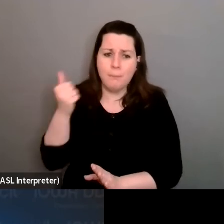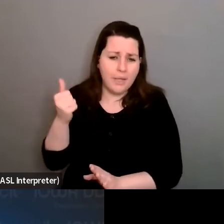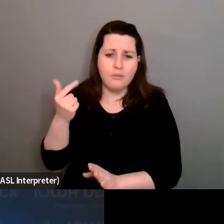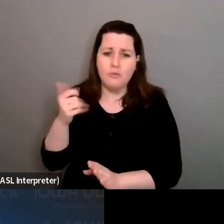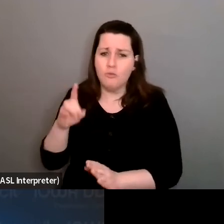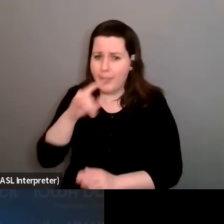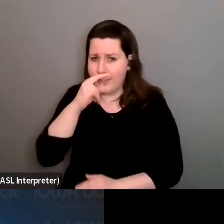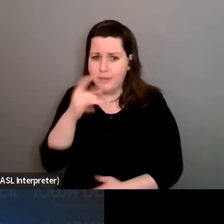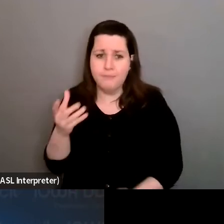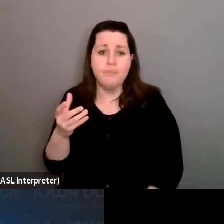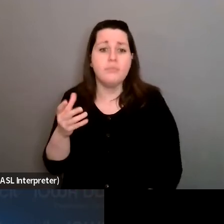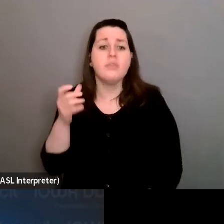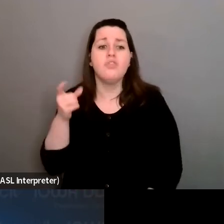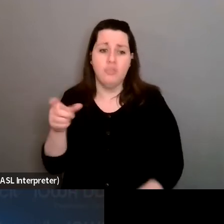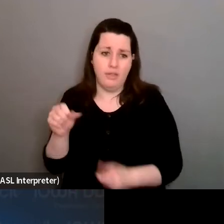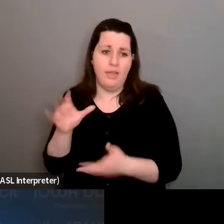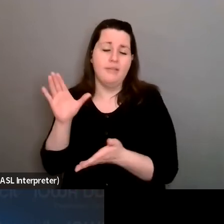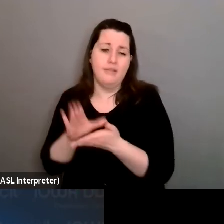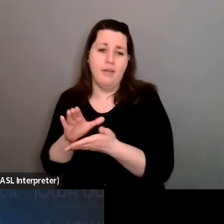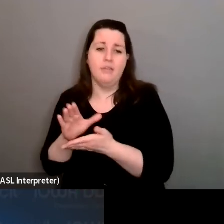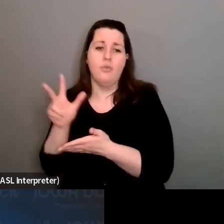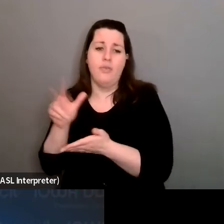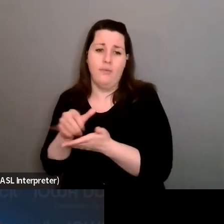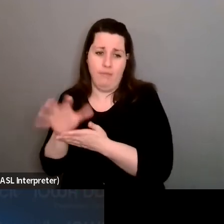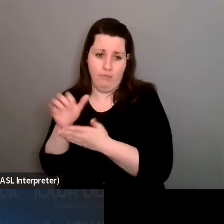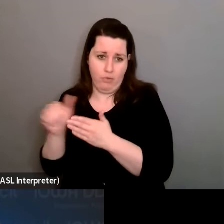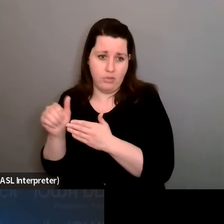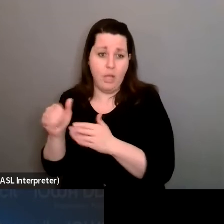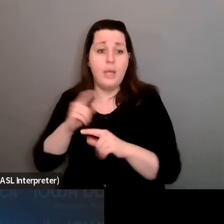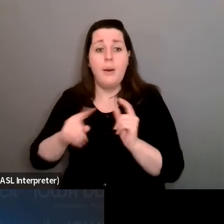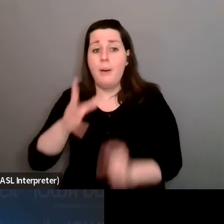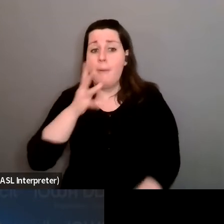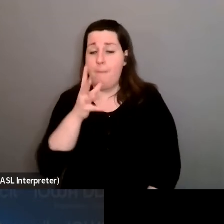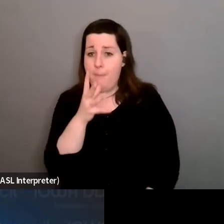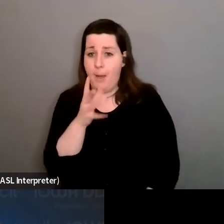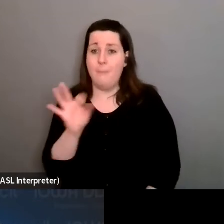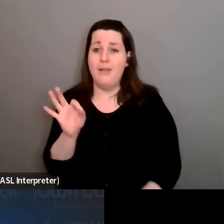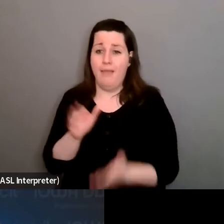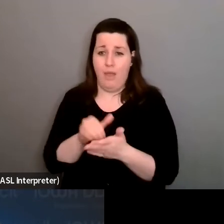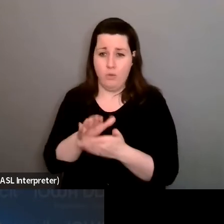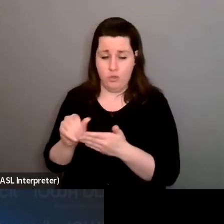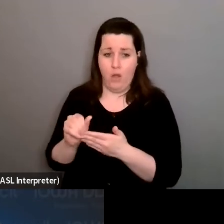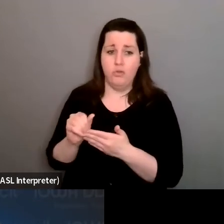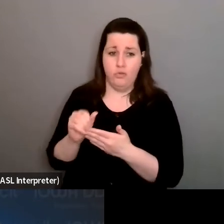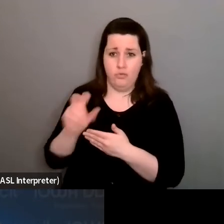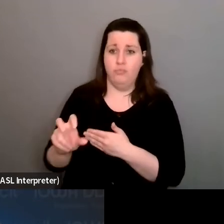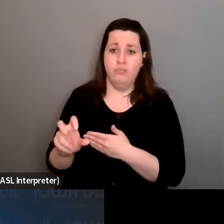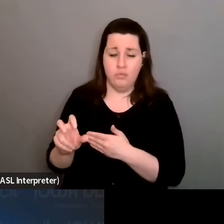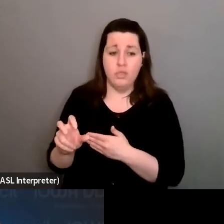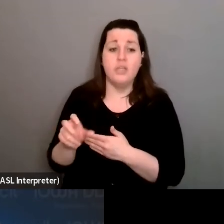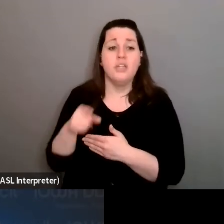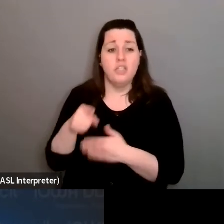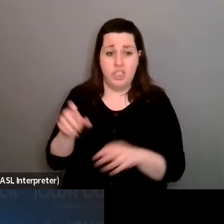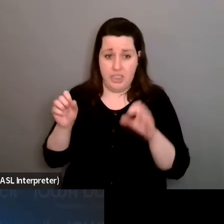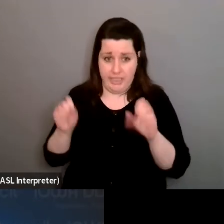she can also deduct that $3,500, but mom is contributing $9,000. She can contribute that